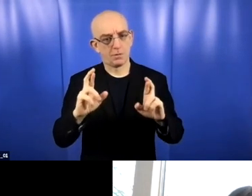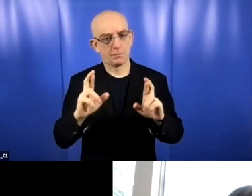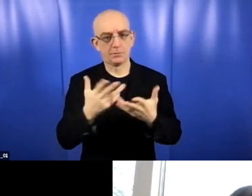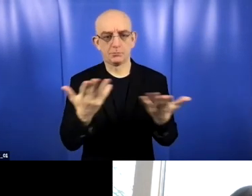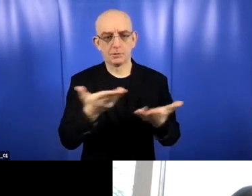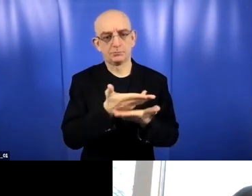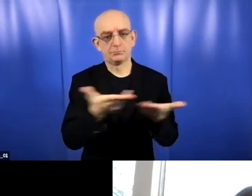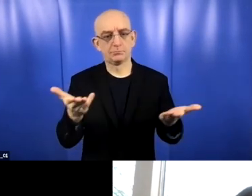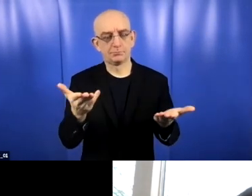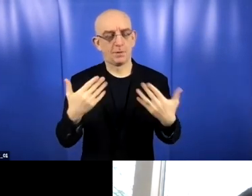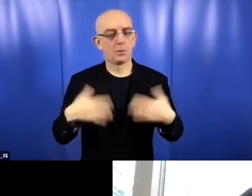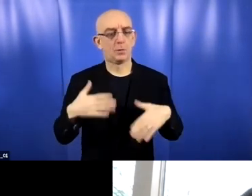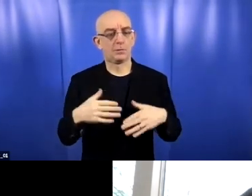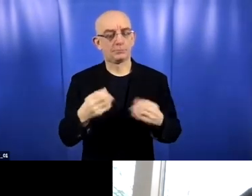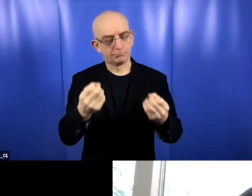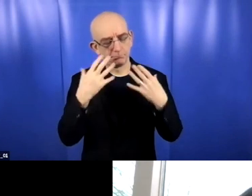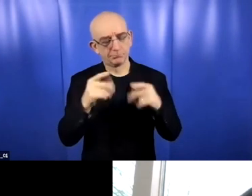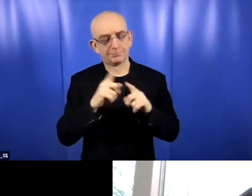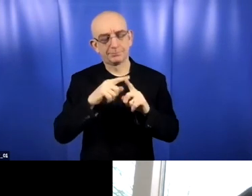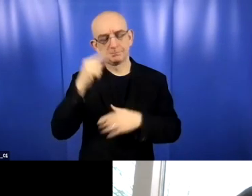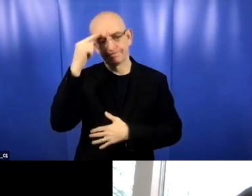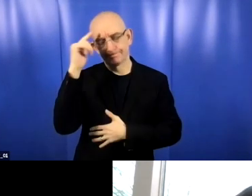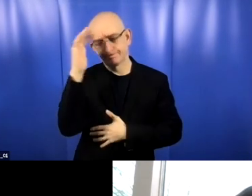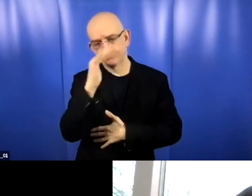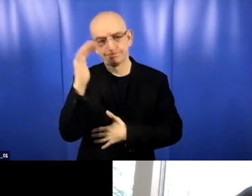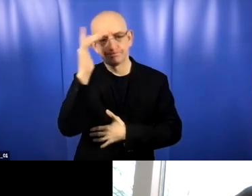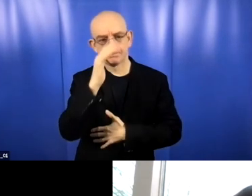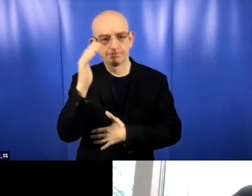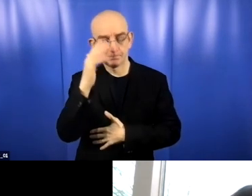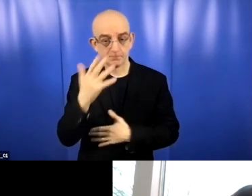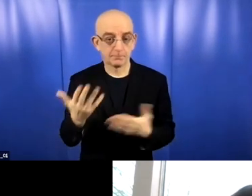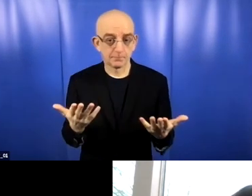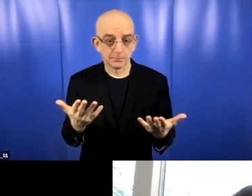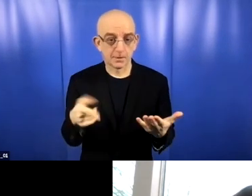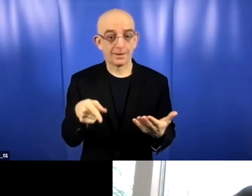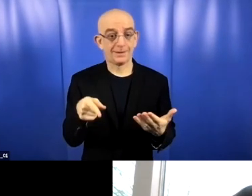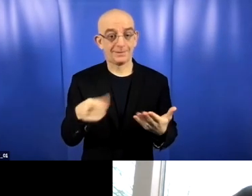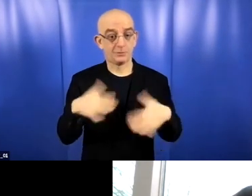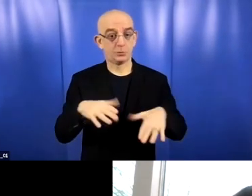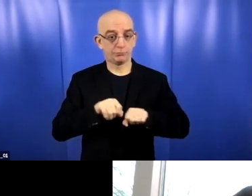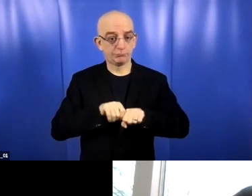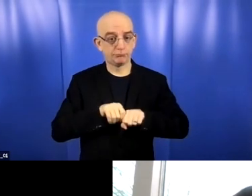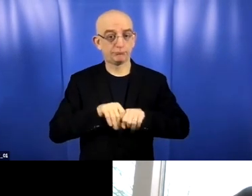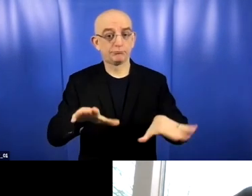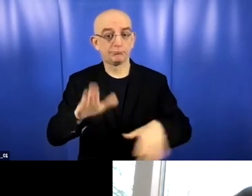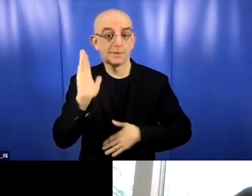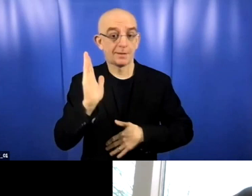YouTube content, and that YouTube content will be made available for people to watch in the